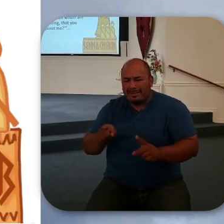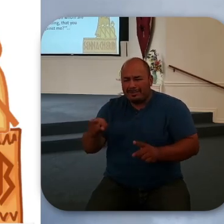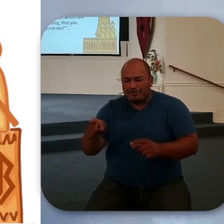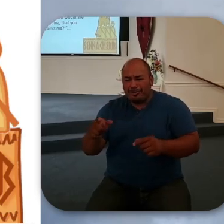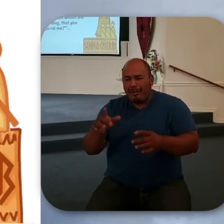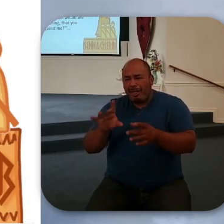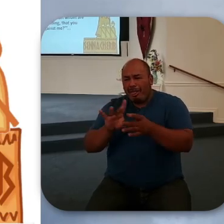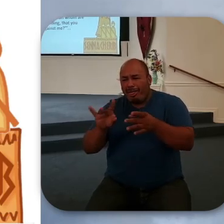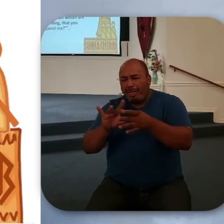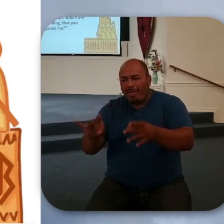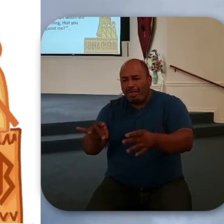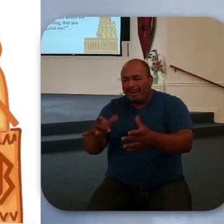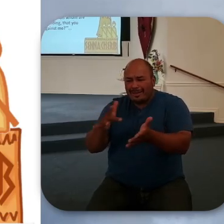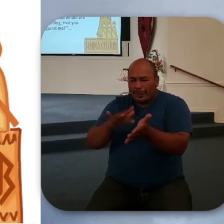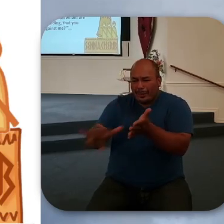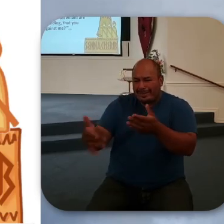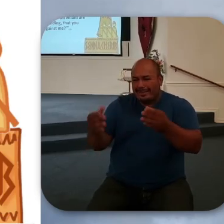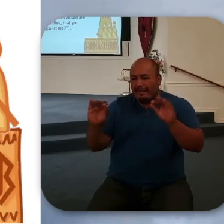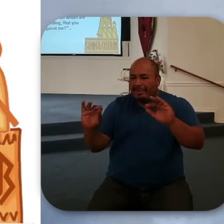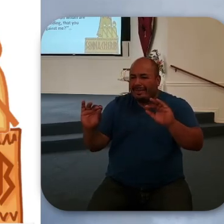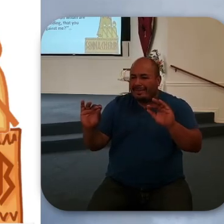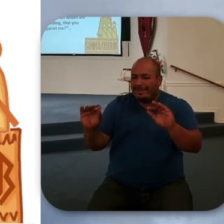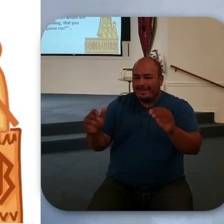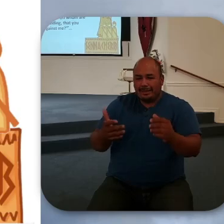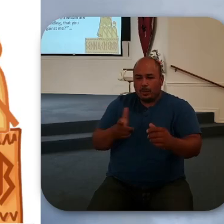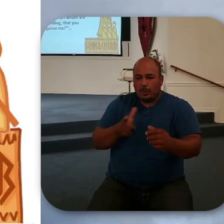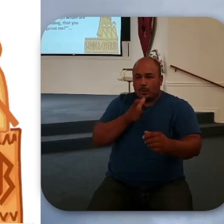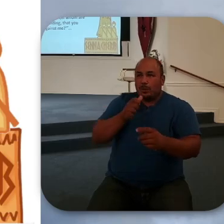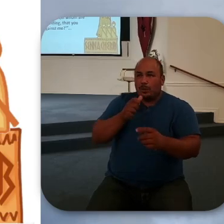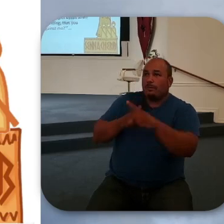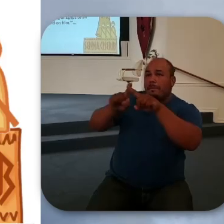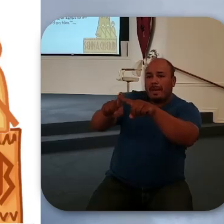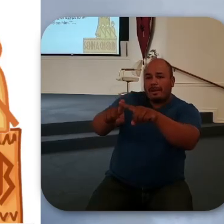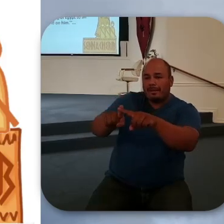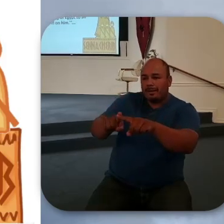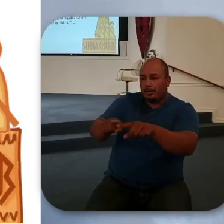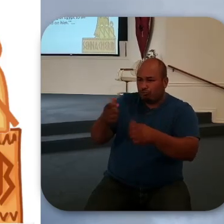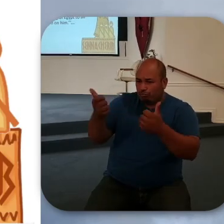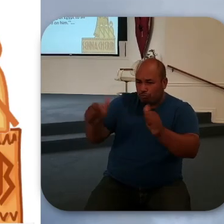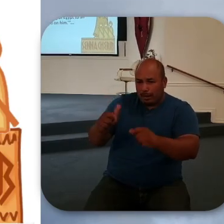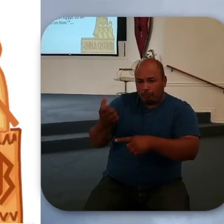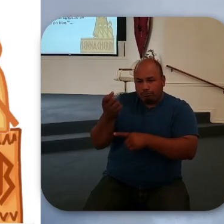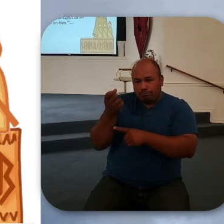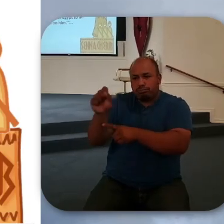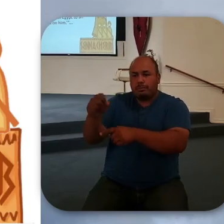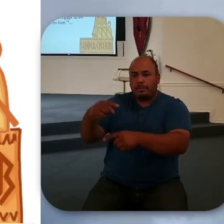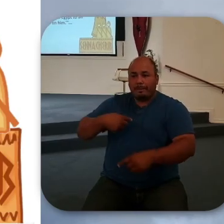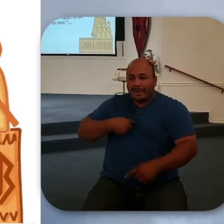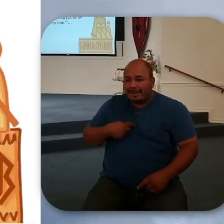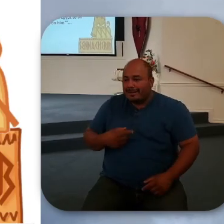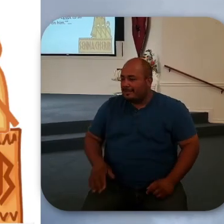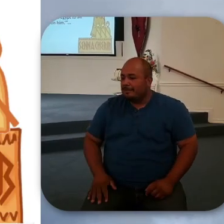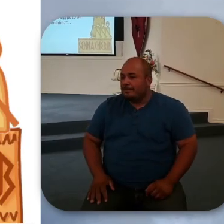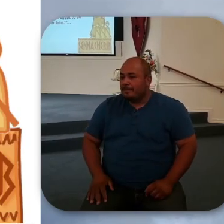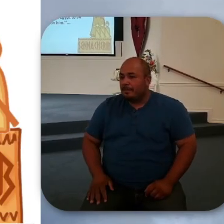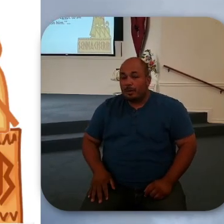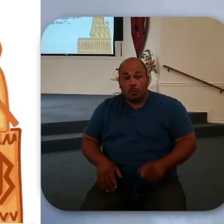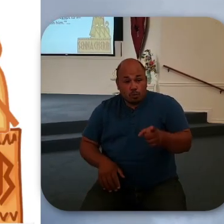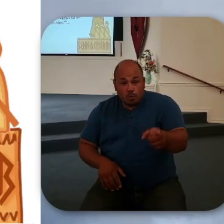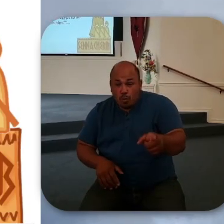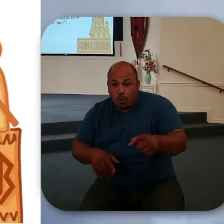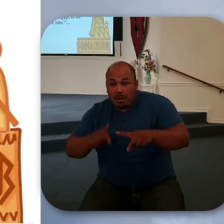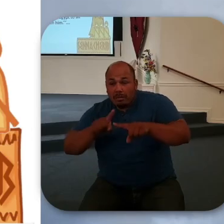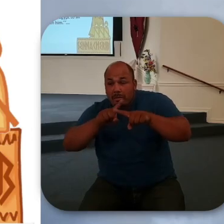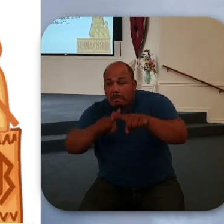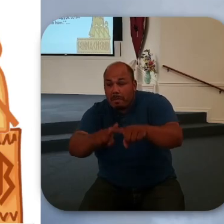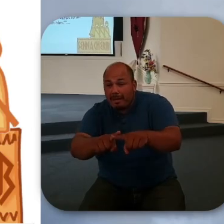empty words. On whom are you depending that you rebel against me? Look, I know you are depending on Egypt, that splintered